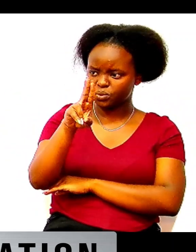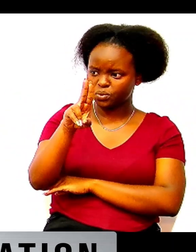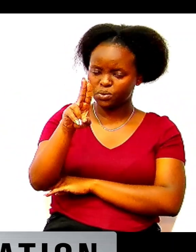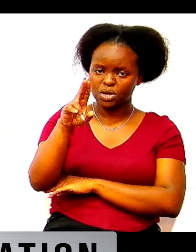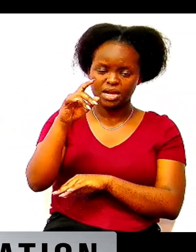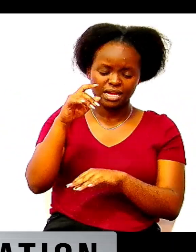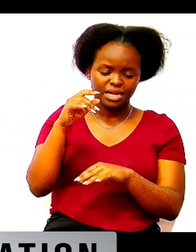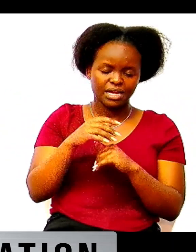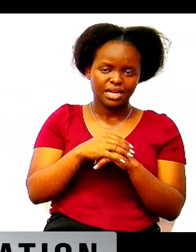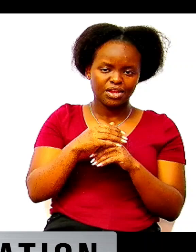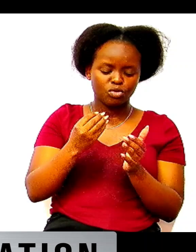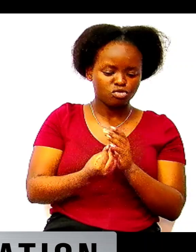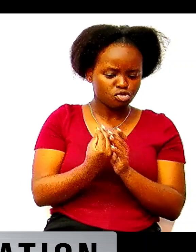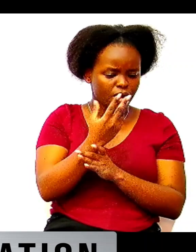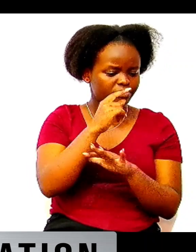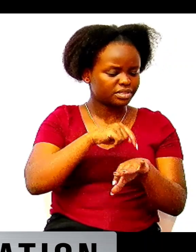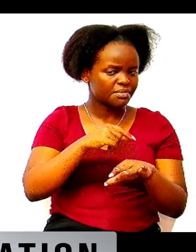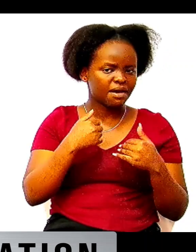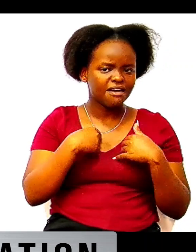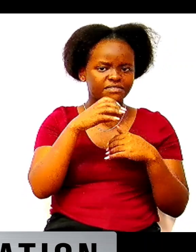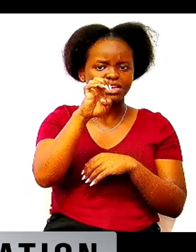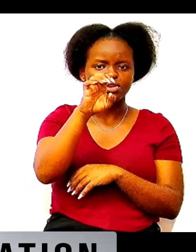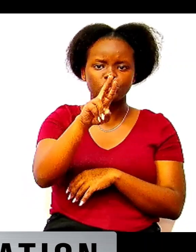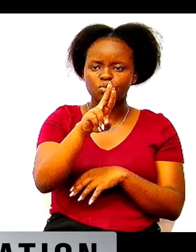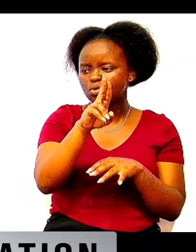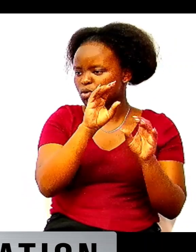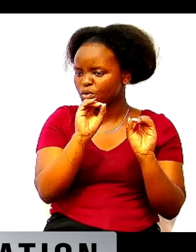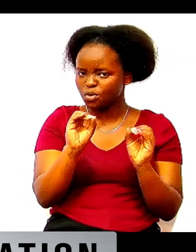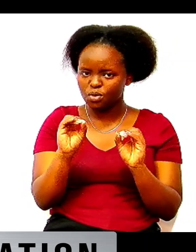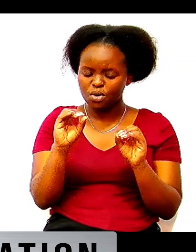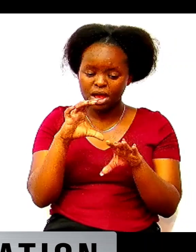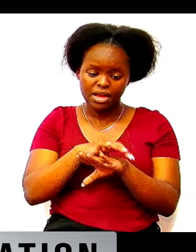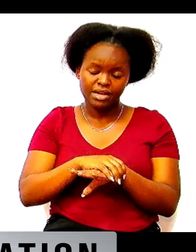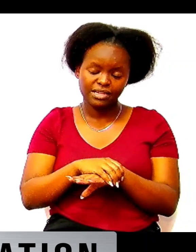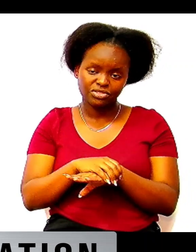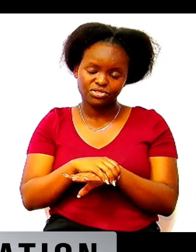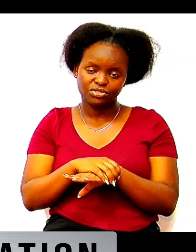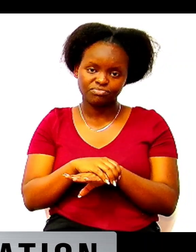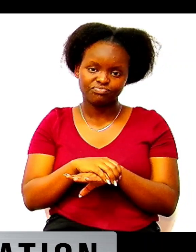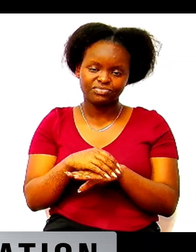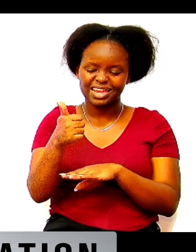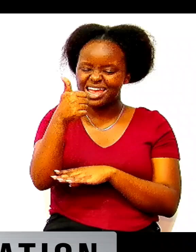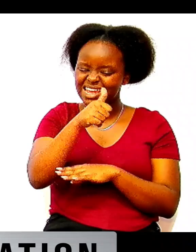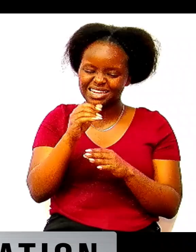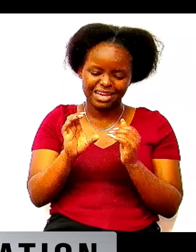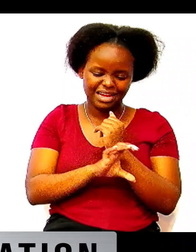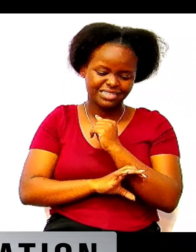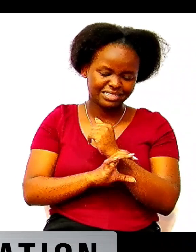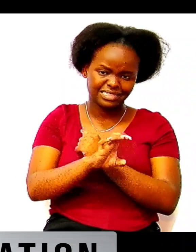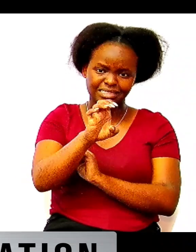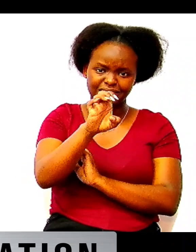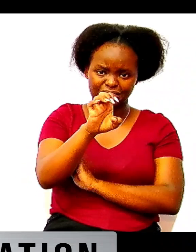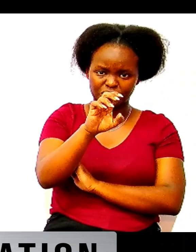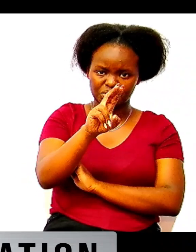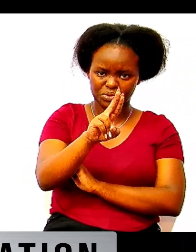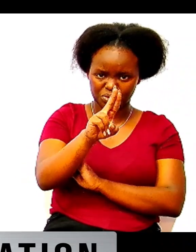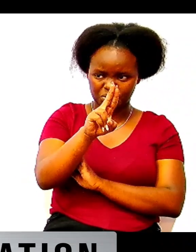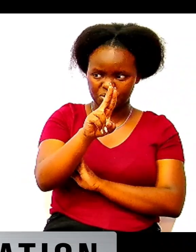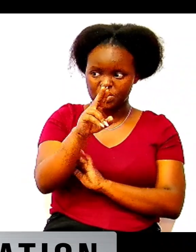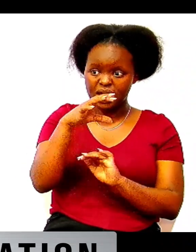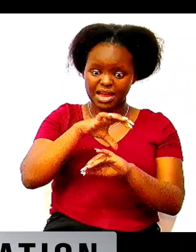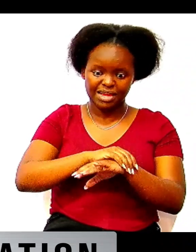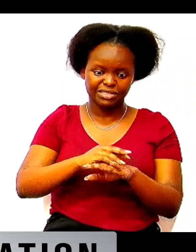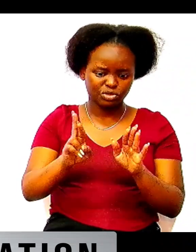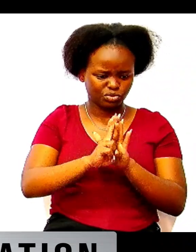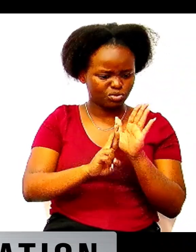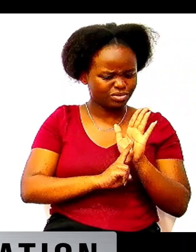nothing like EU. Yes. Now there is EU. You get to any kind of country in EU and you find that the rules are almost the